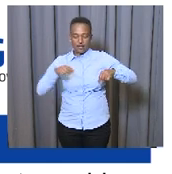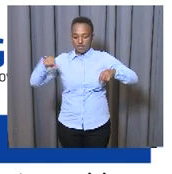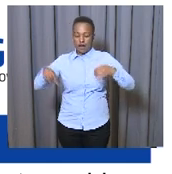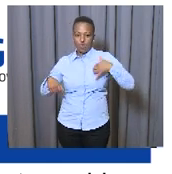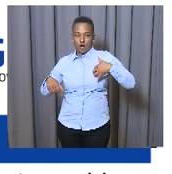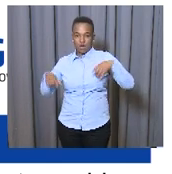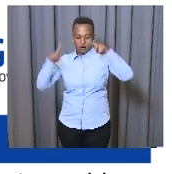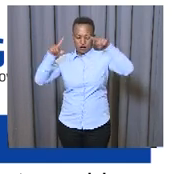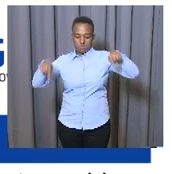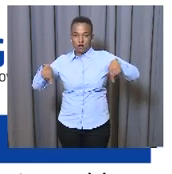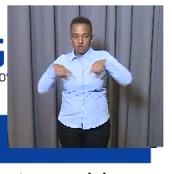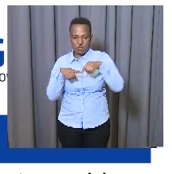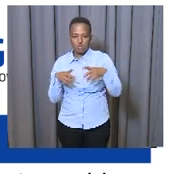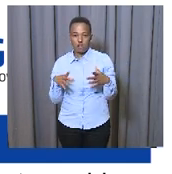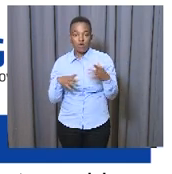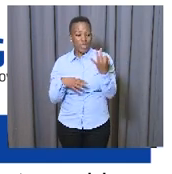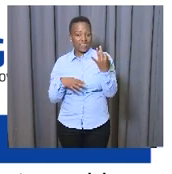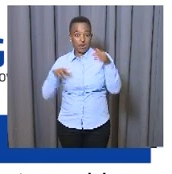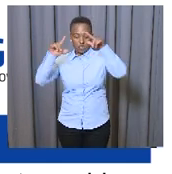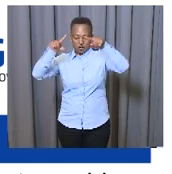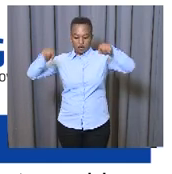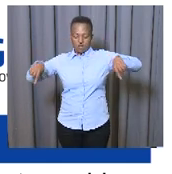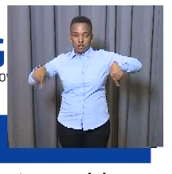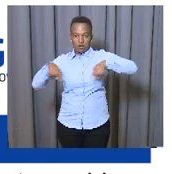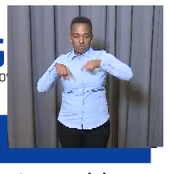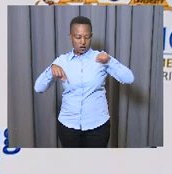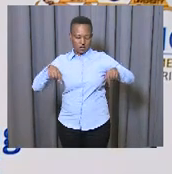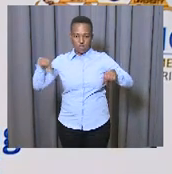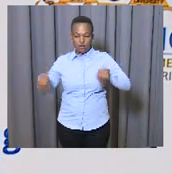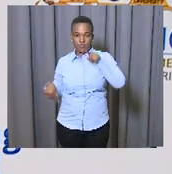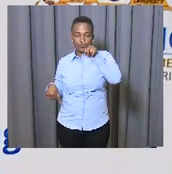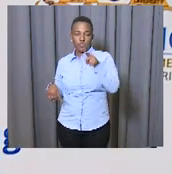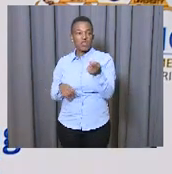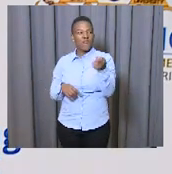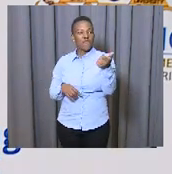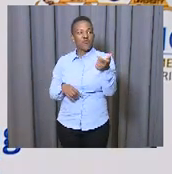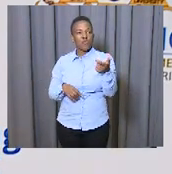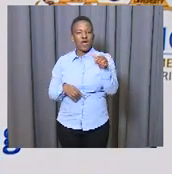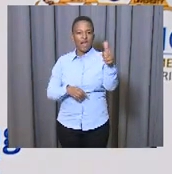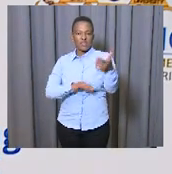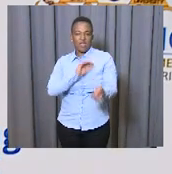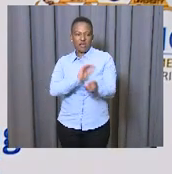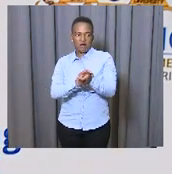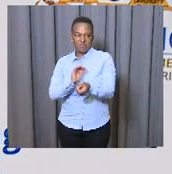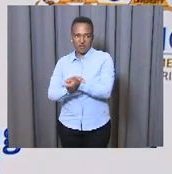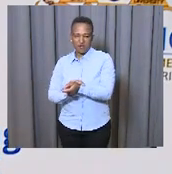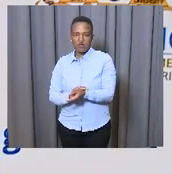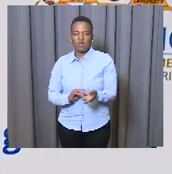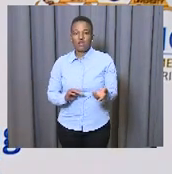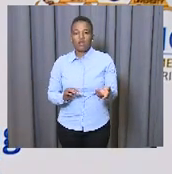area, essentially in the three metros. Fewer cases in other areas. So what we called